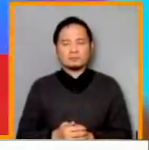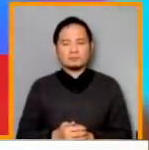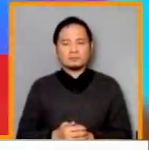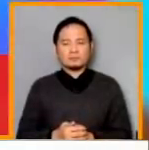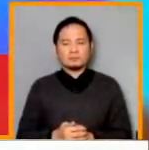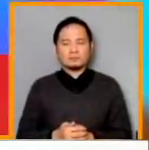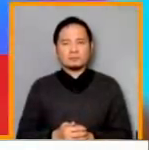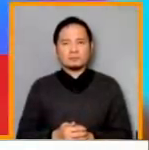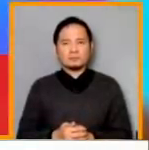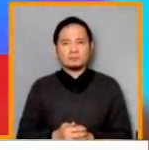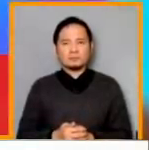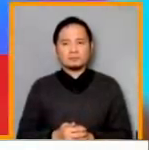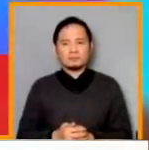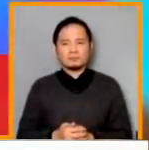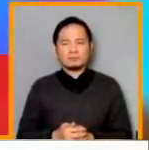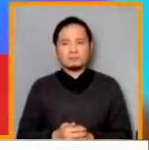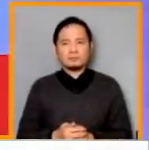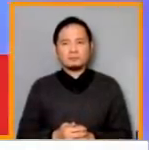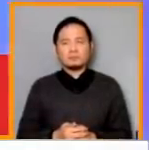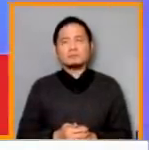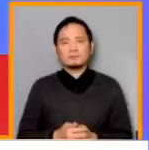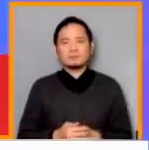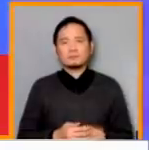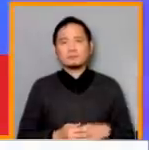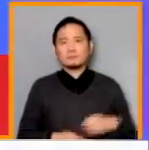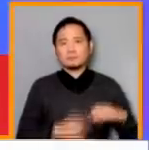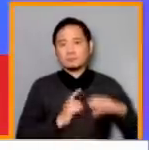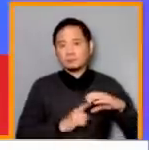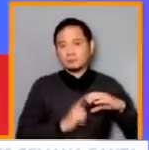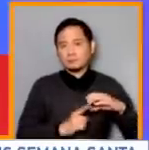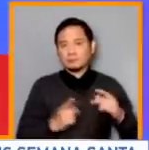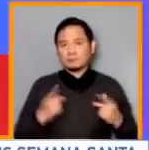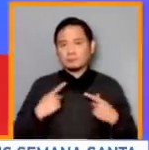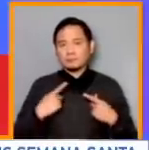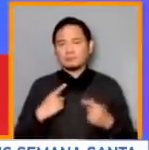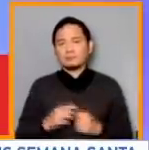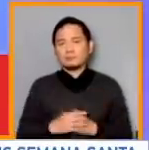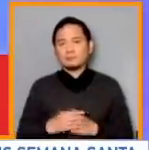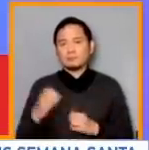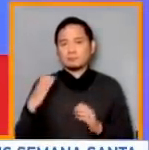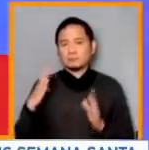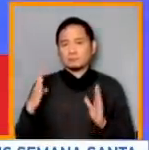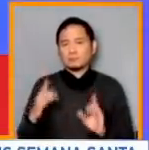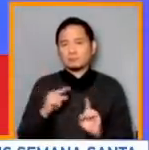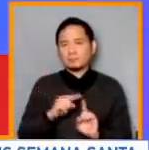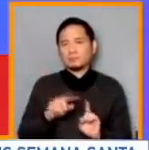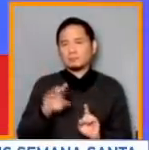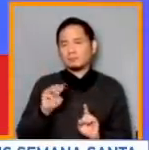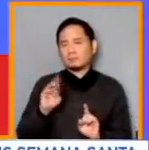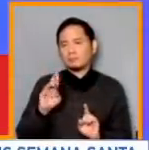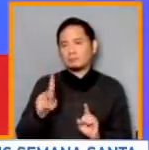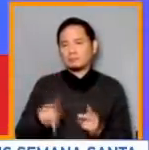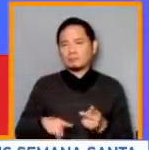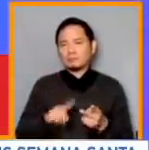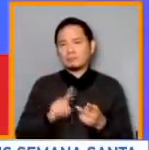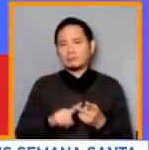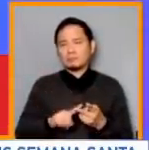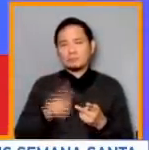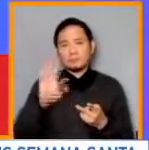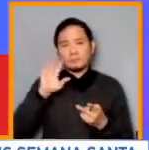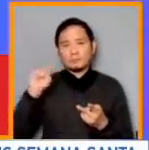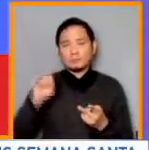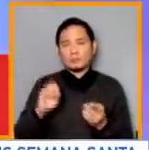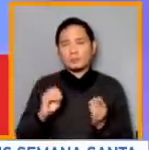Sa hanay naman ng ABS-CBN, dumalo sina Chairman Mark Lopez, President and Chief Executive Officer